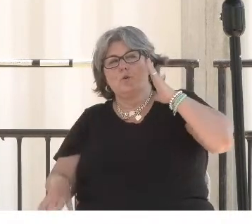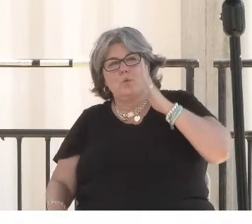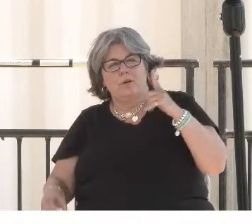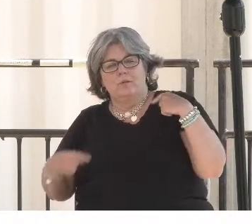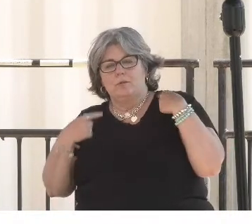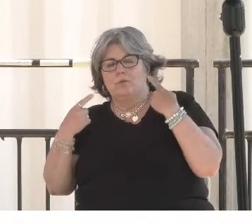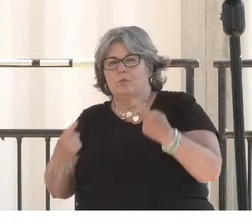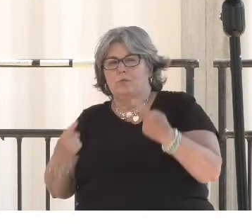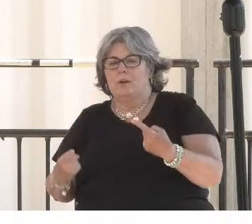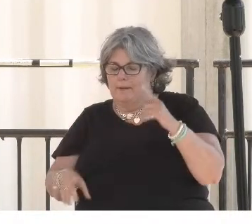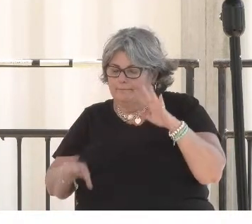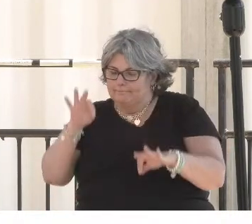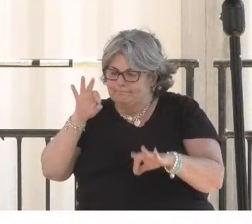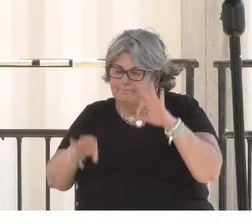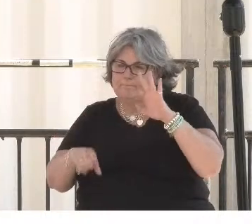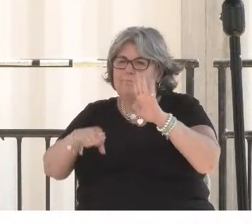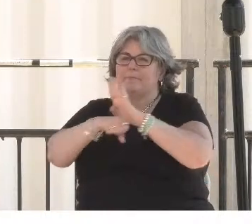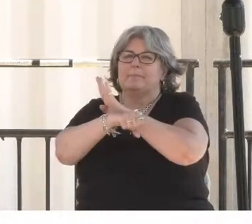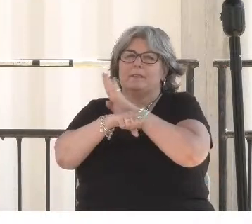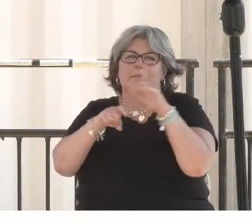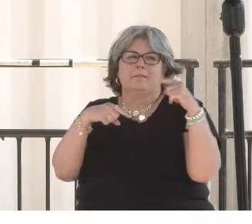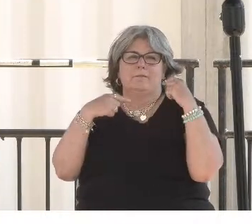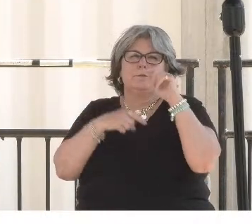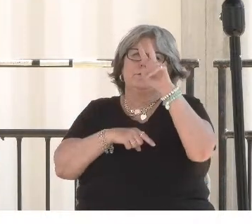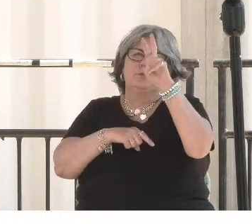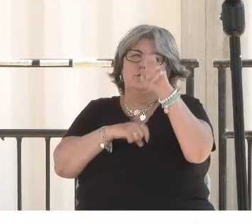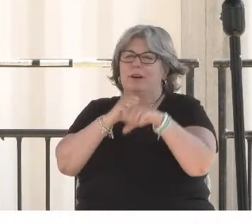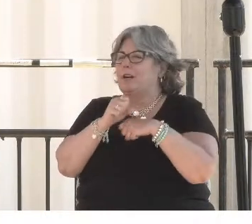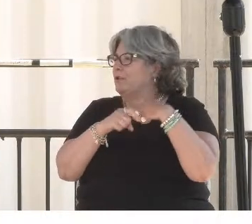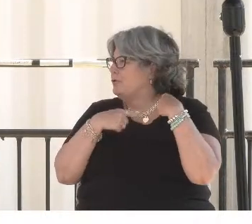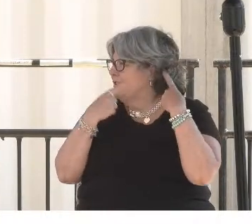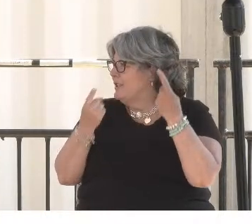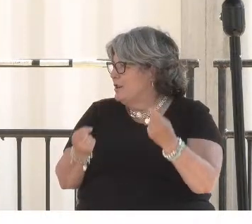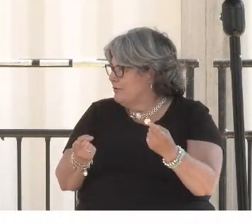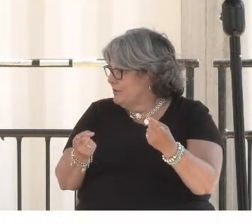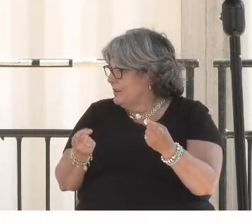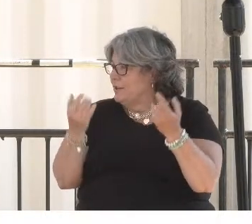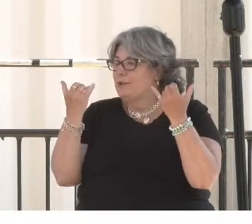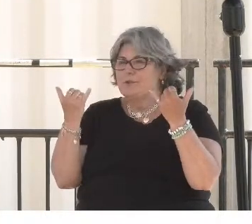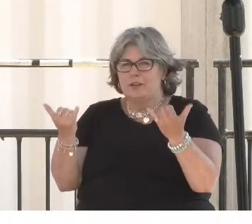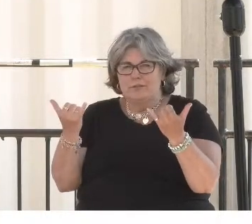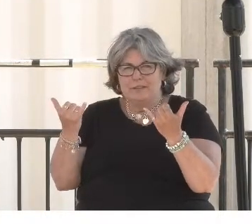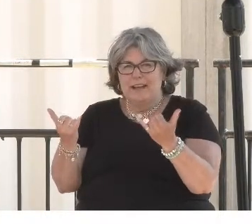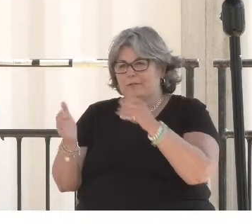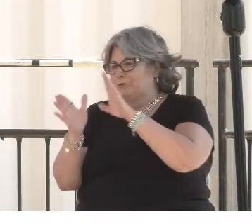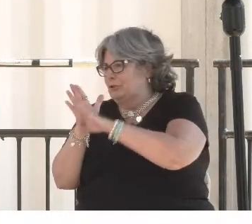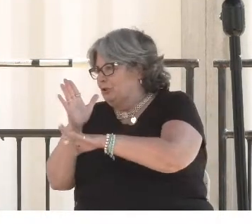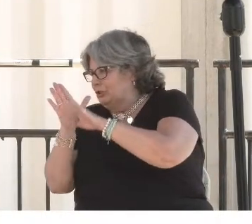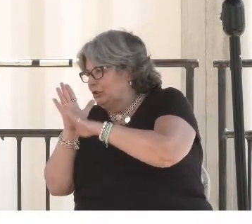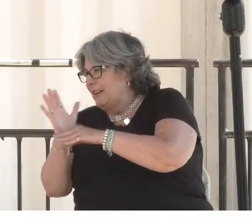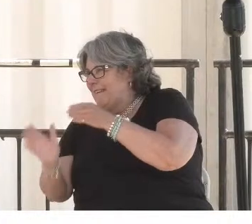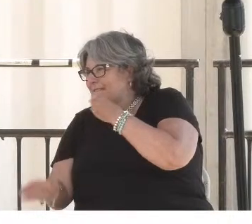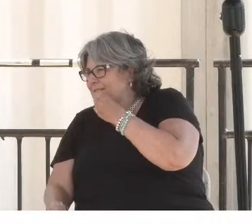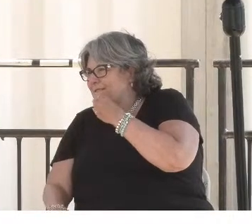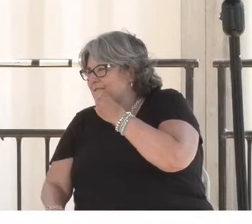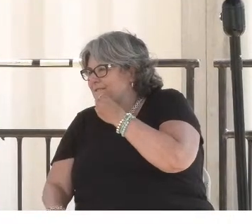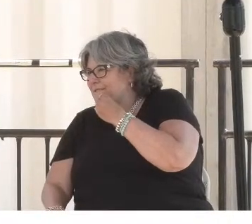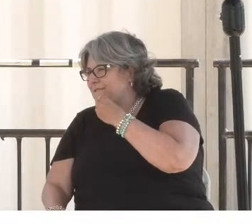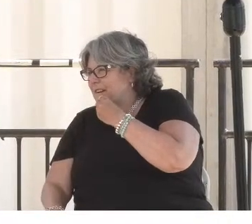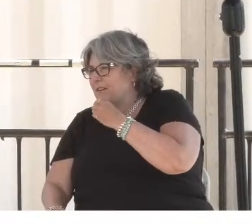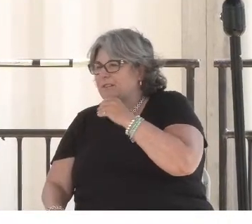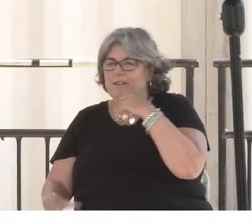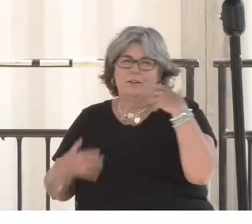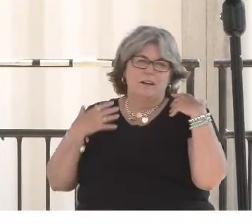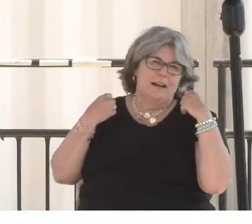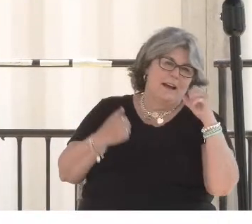fighting nature at industrial levels for 200 years. So guess what? We've made really cheap food, as long as you don't consider healthcare costs as